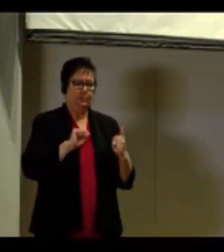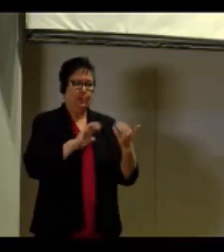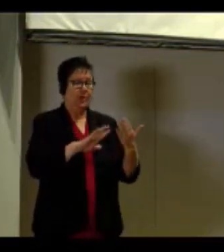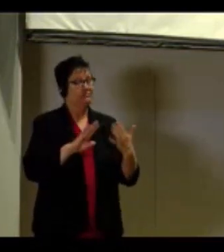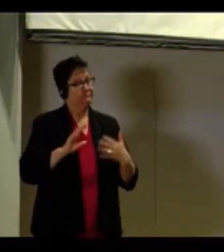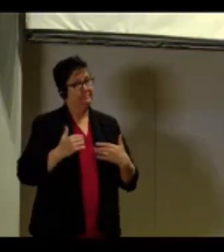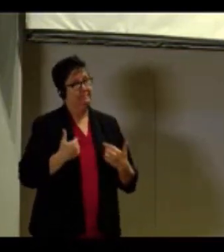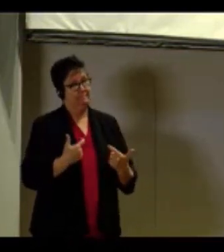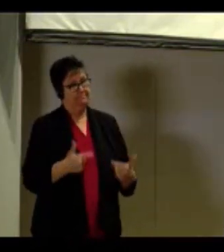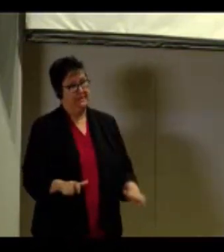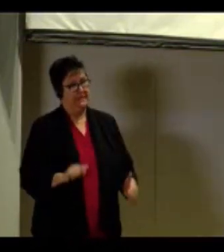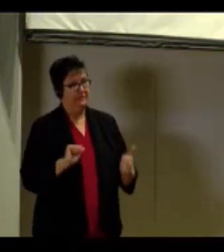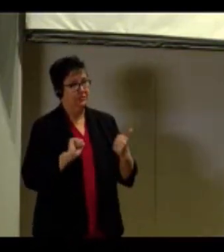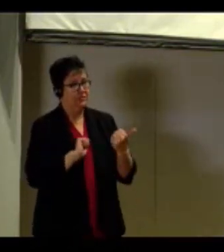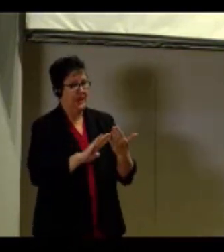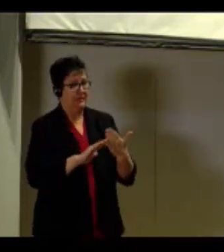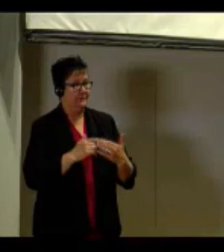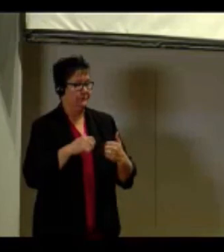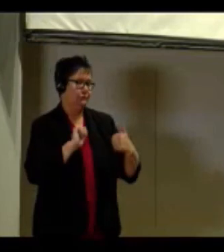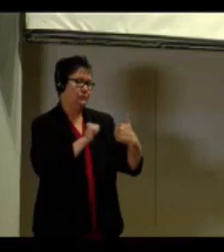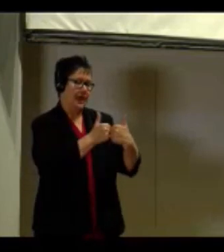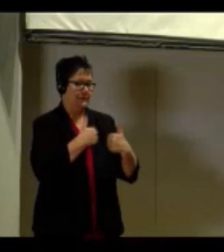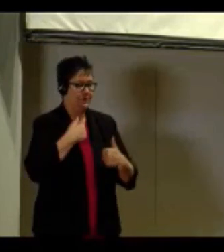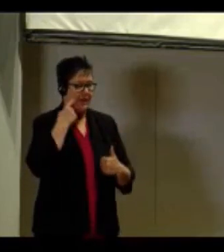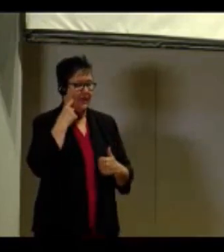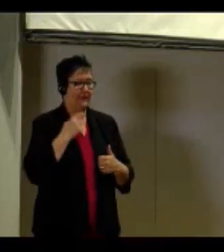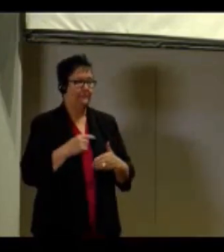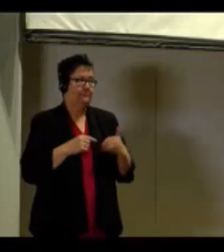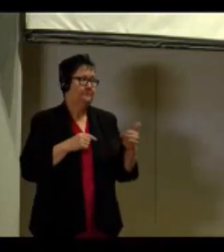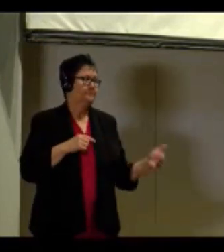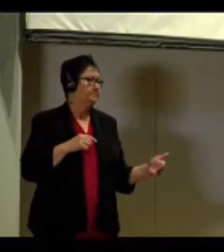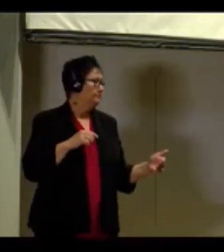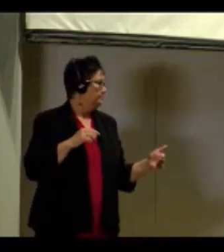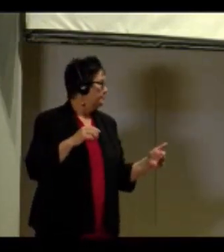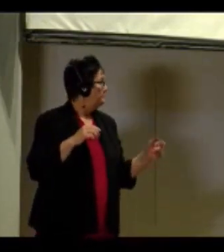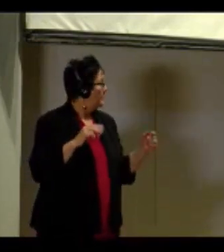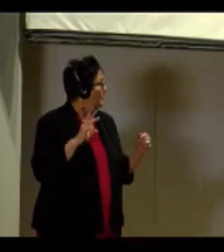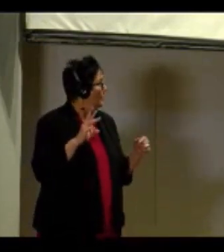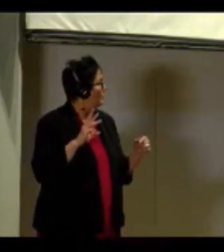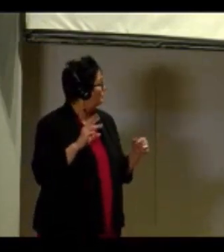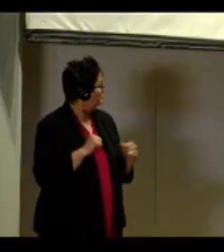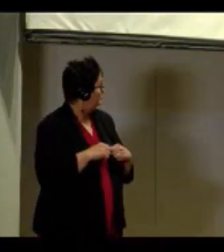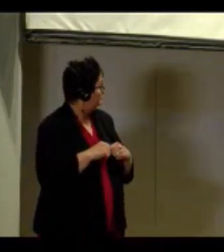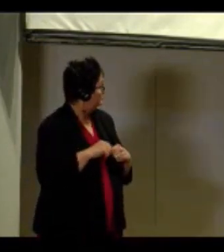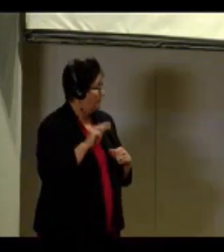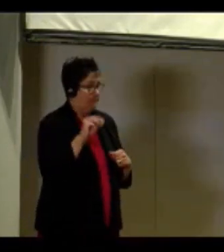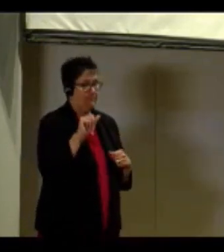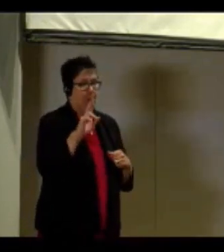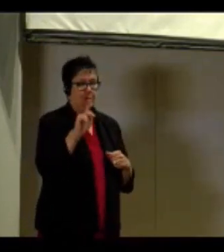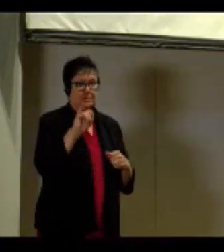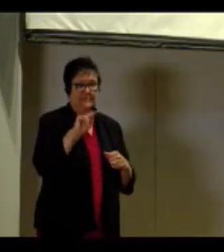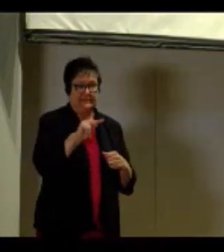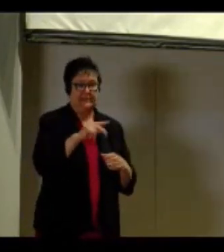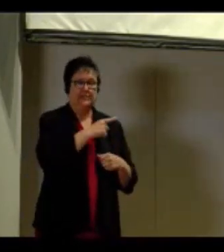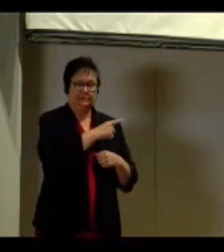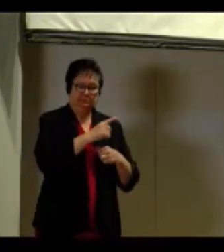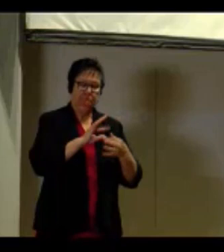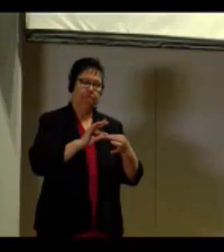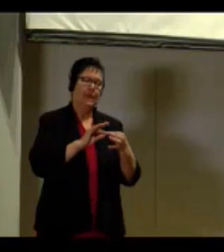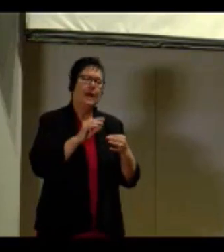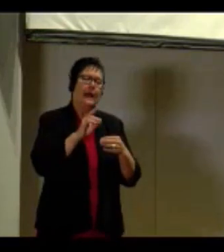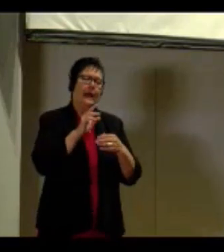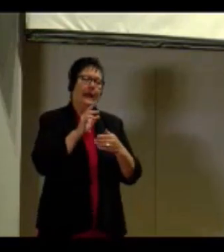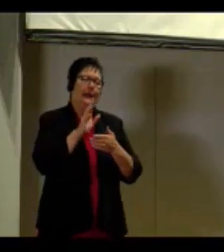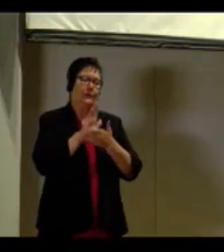great challenge, I think. One of the key things I think is happening is that institutions are becoming a little bit more comfortable